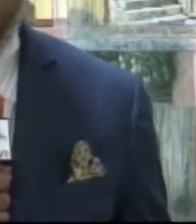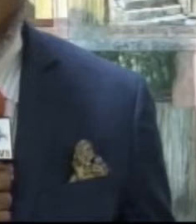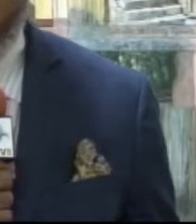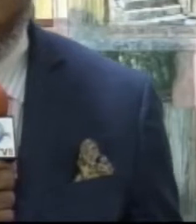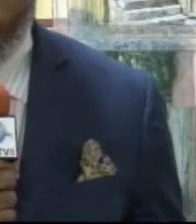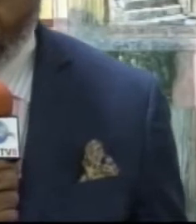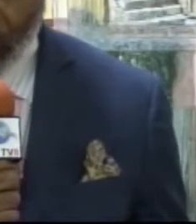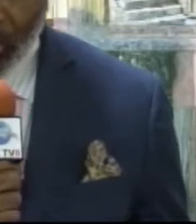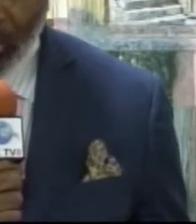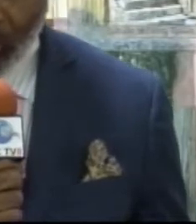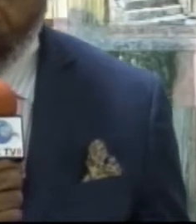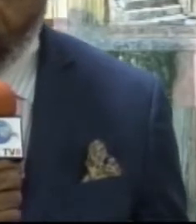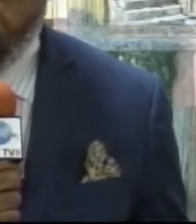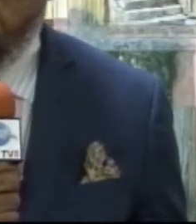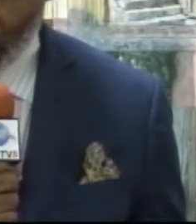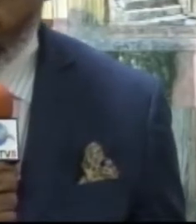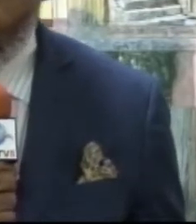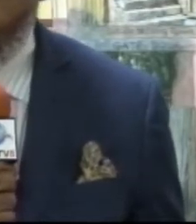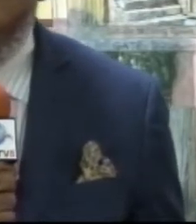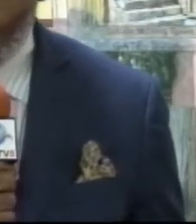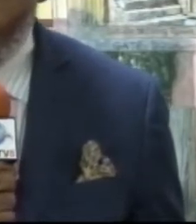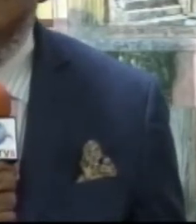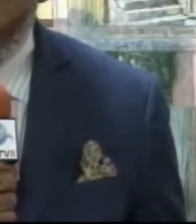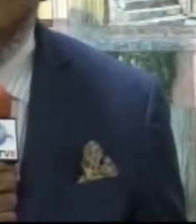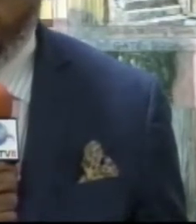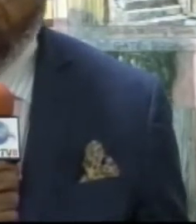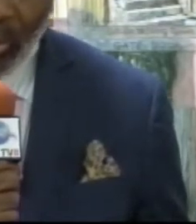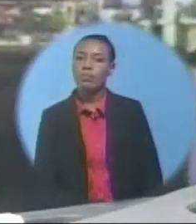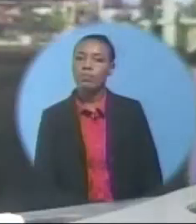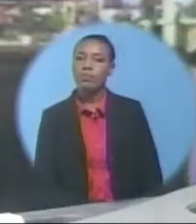home to emerge as soon as possible.